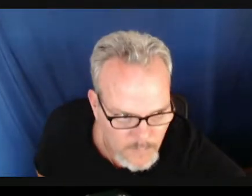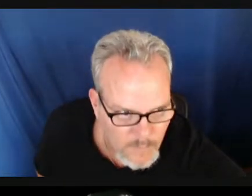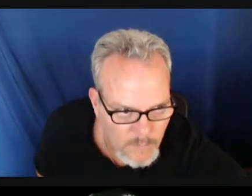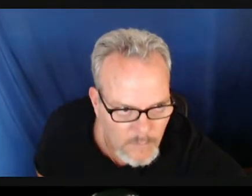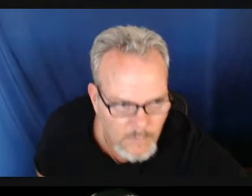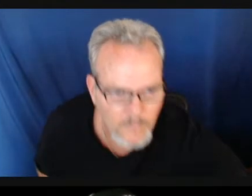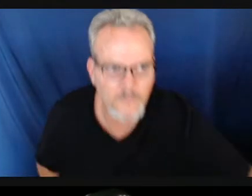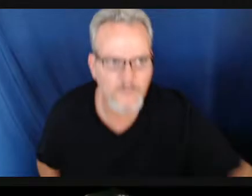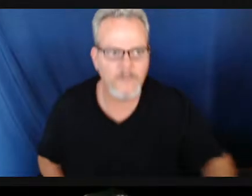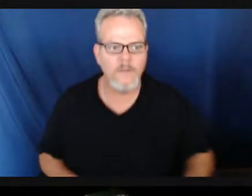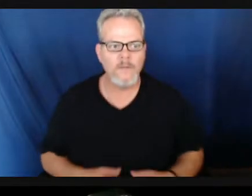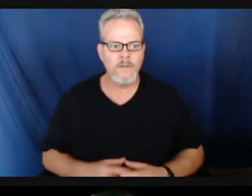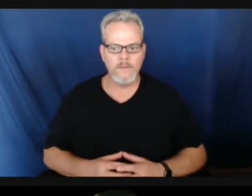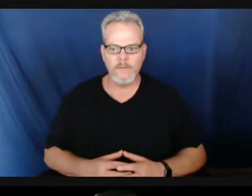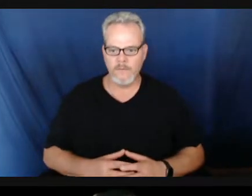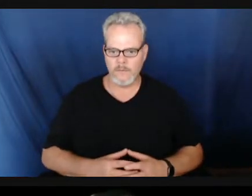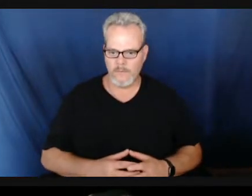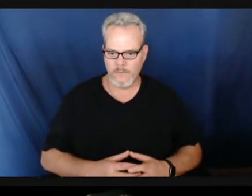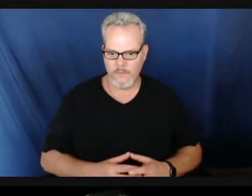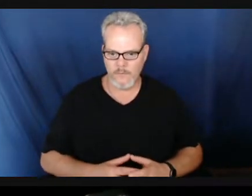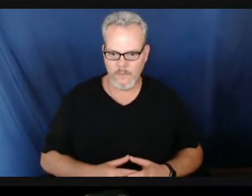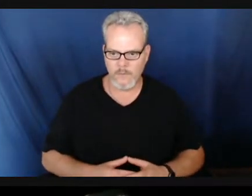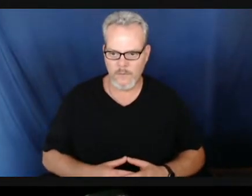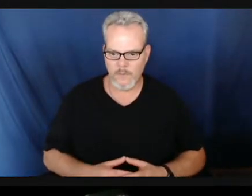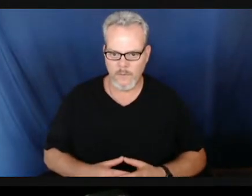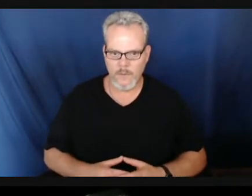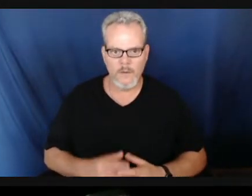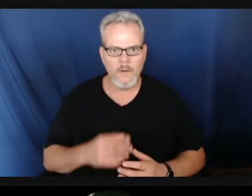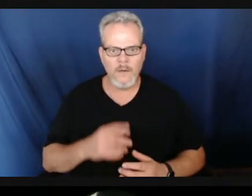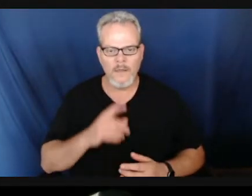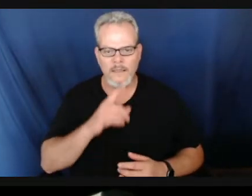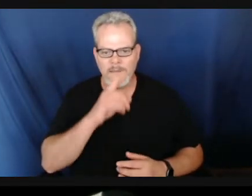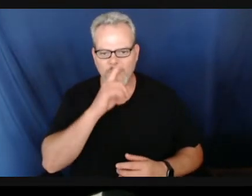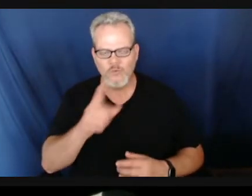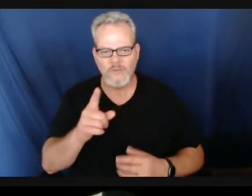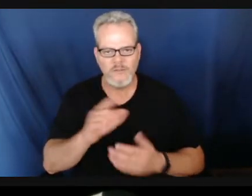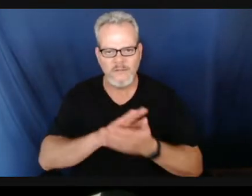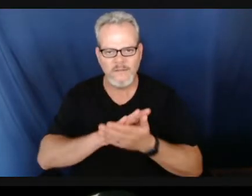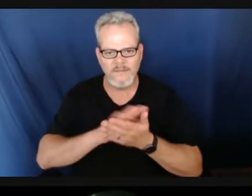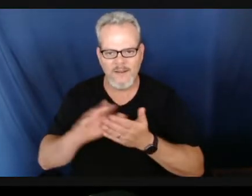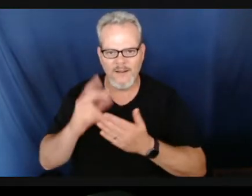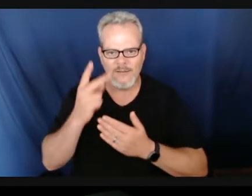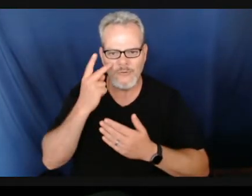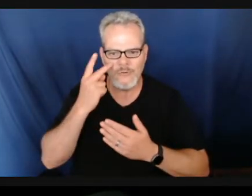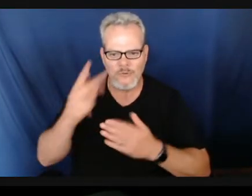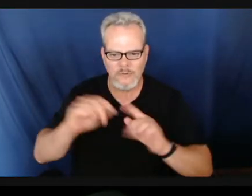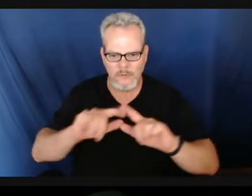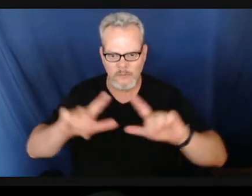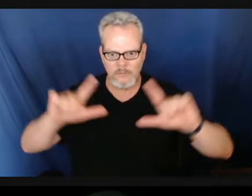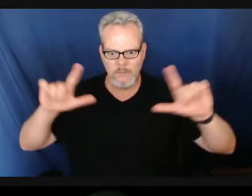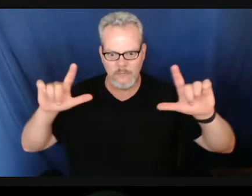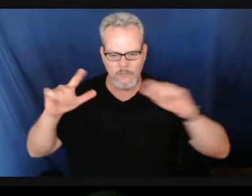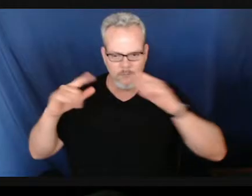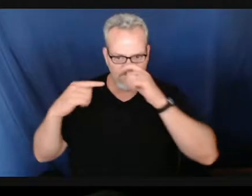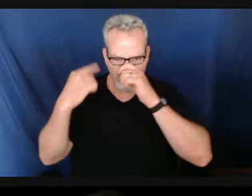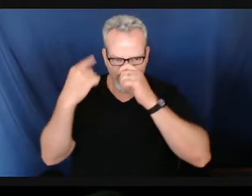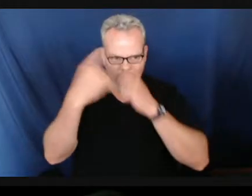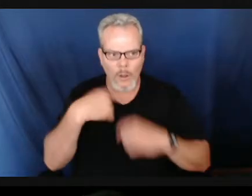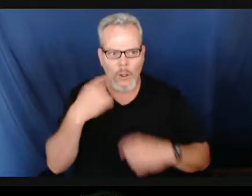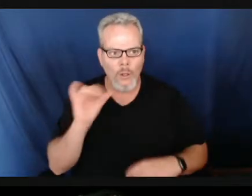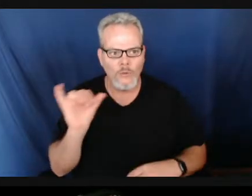bathymetry topography underwater, but it's pretty faint on there. So it looks like it might be